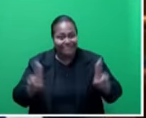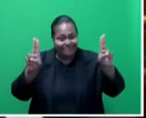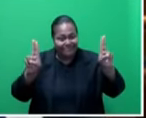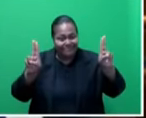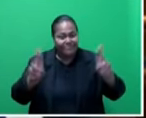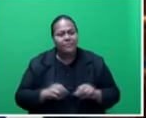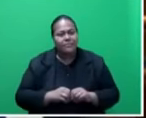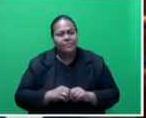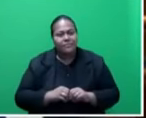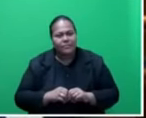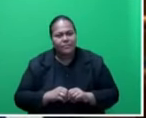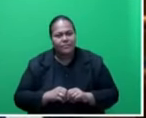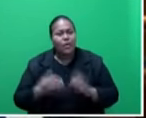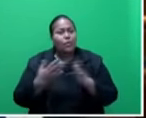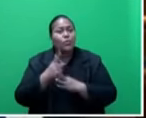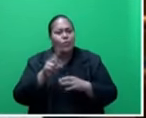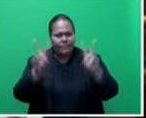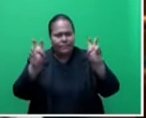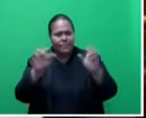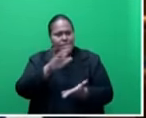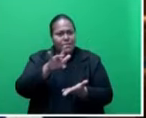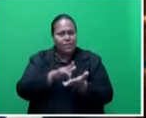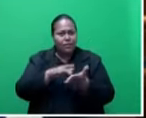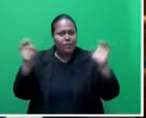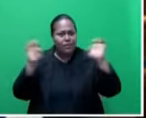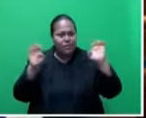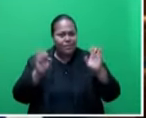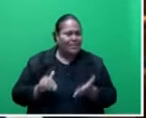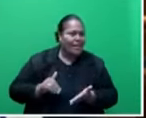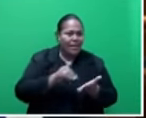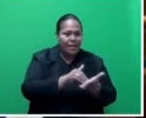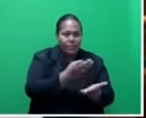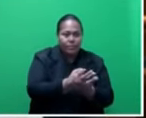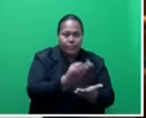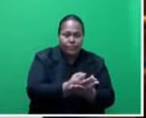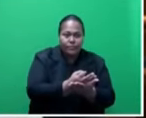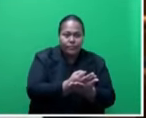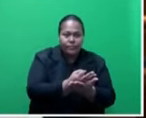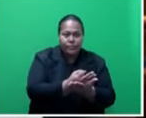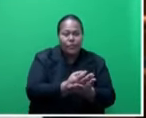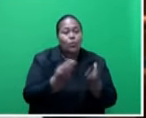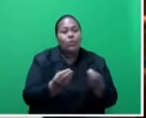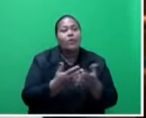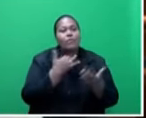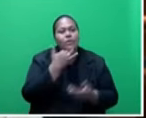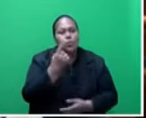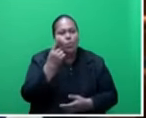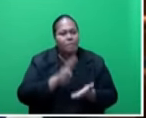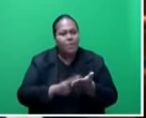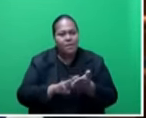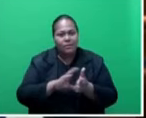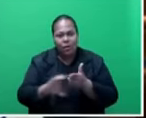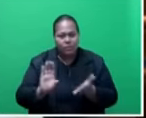the Central Emergency Relief Fund for to the value of $1 million. Mr. Speaker, say,